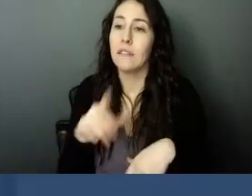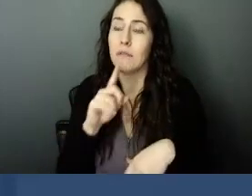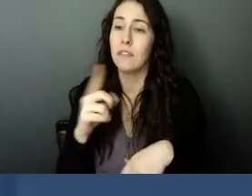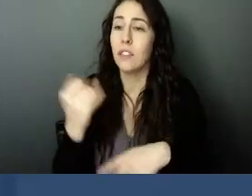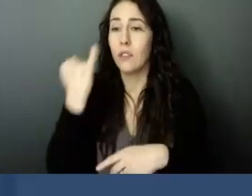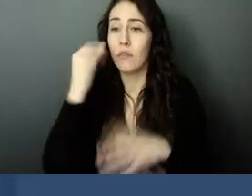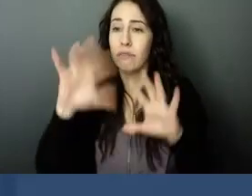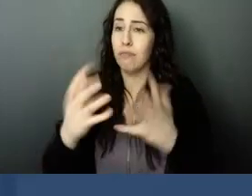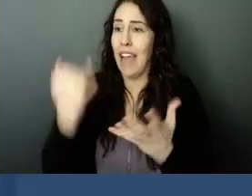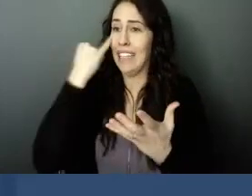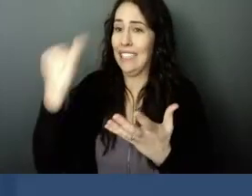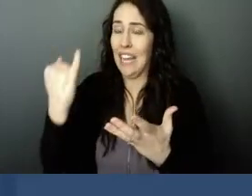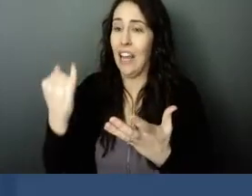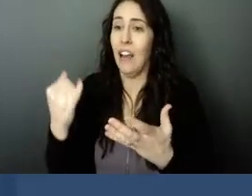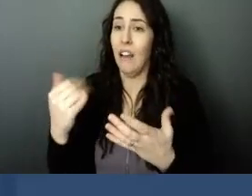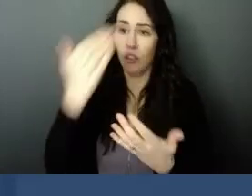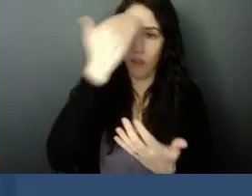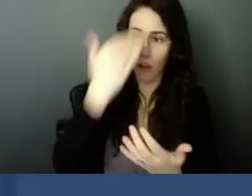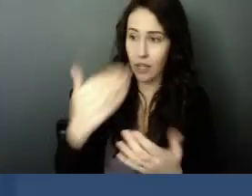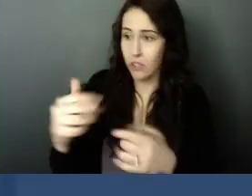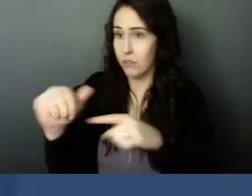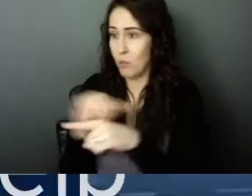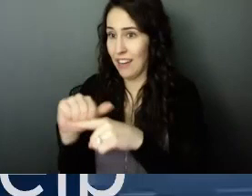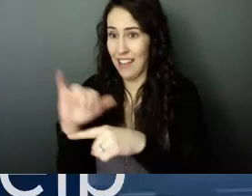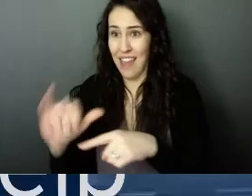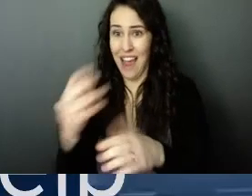between bridging the gap between knowledge and practice.